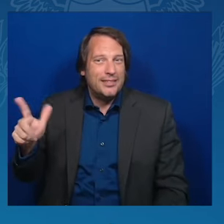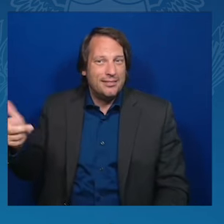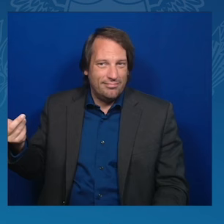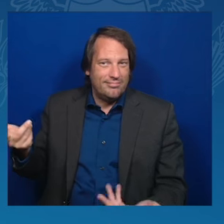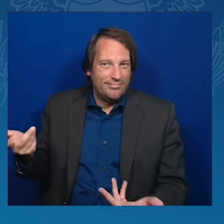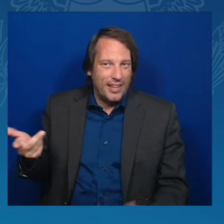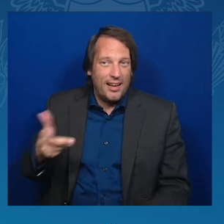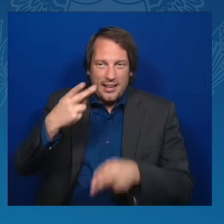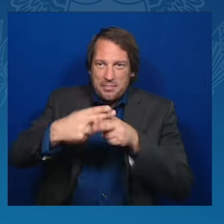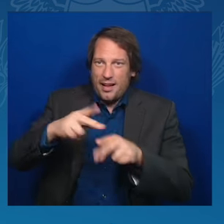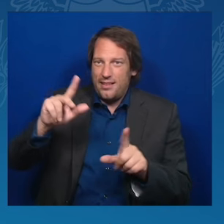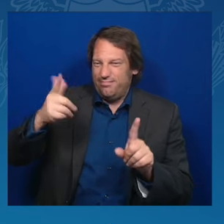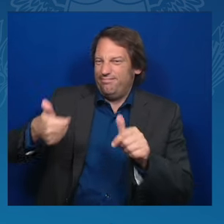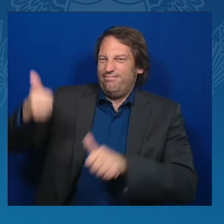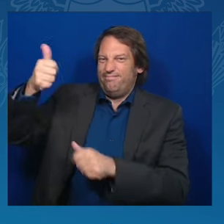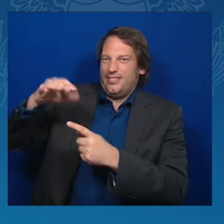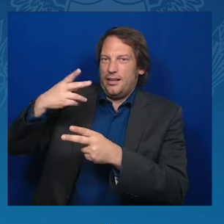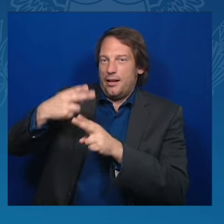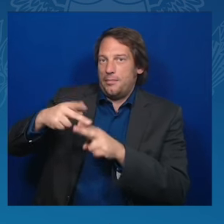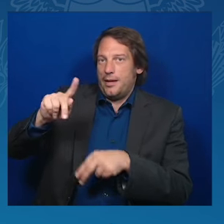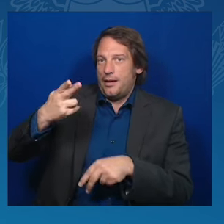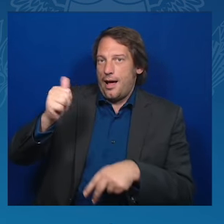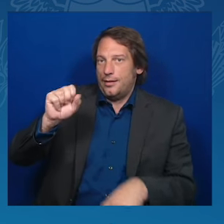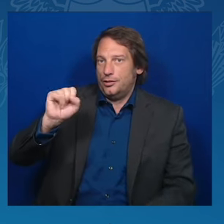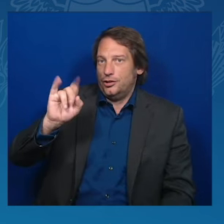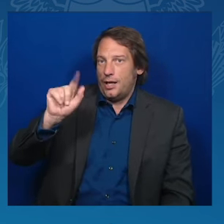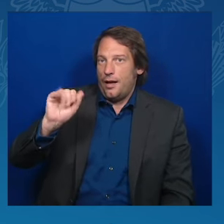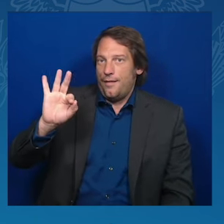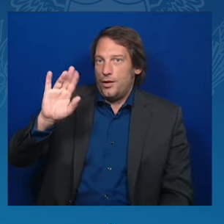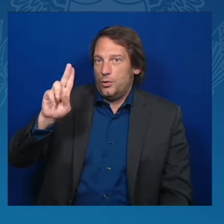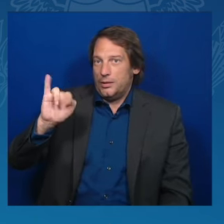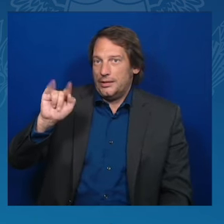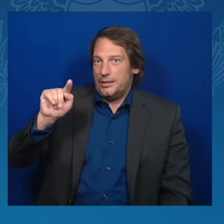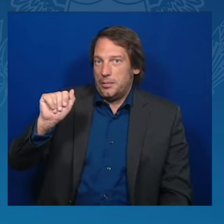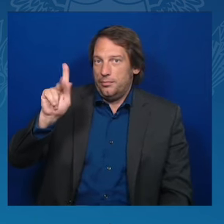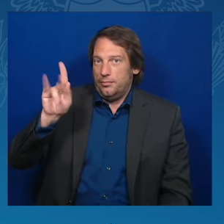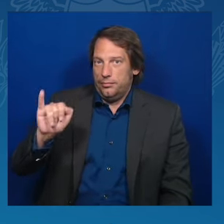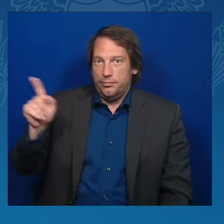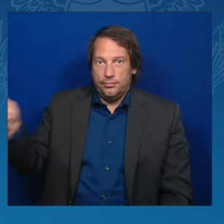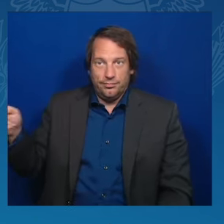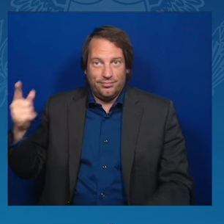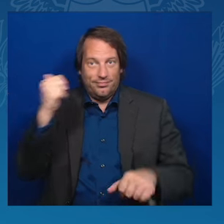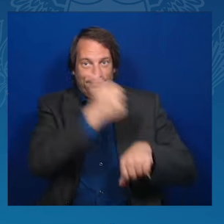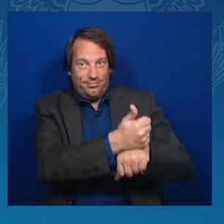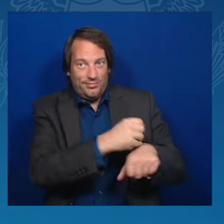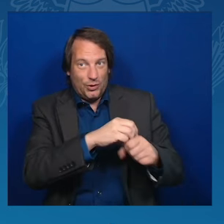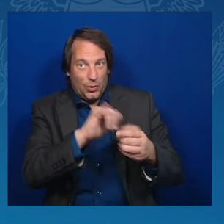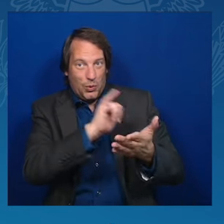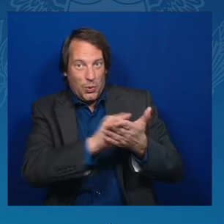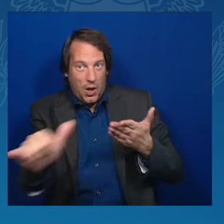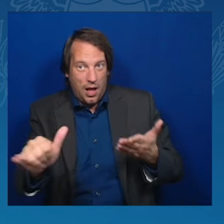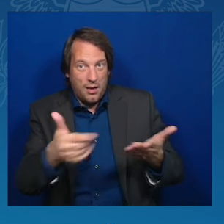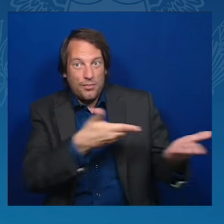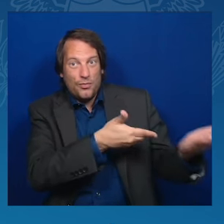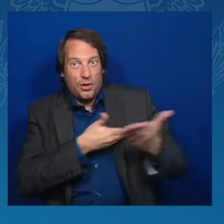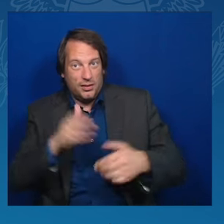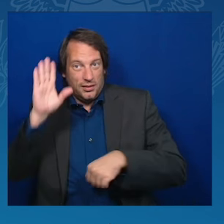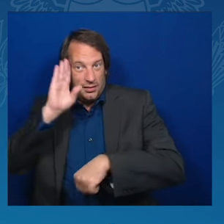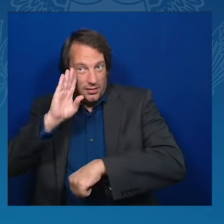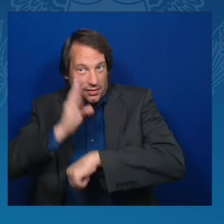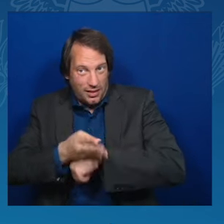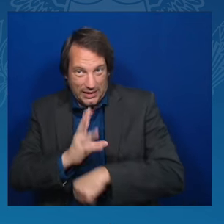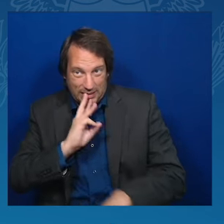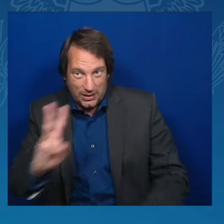Fumio. The future Prime Minister later said that his struggles at that time to express himself in a new